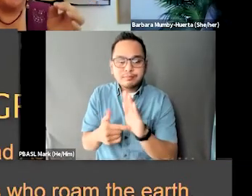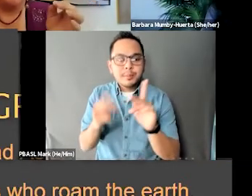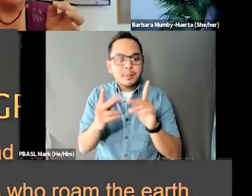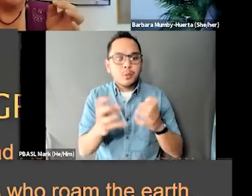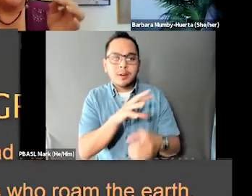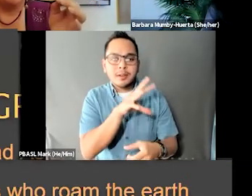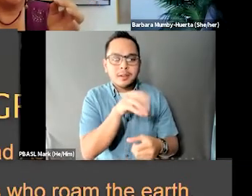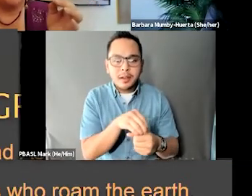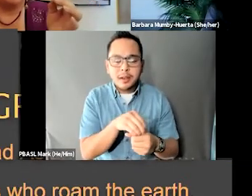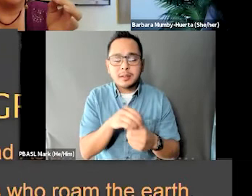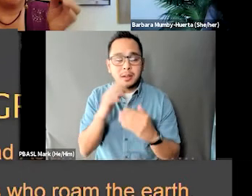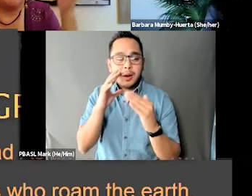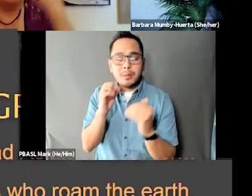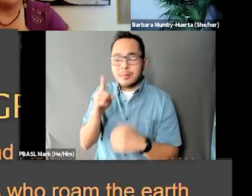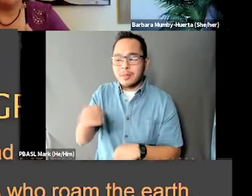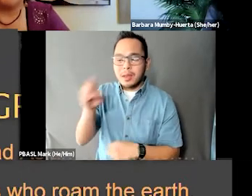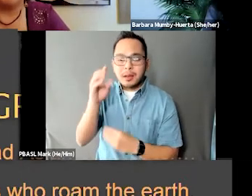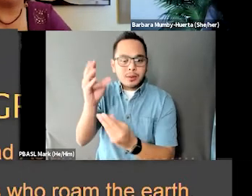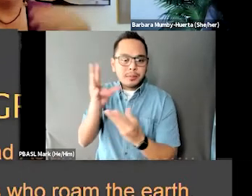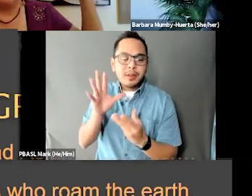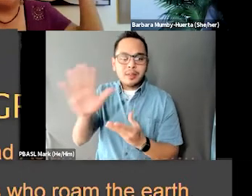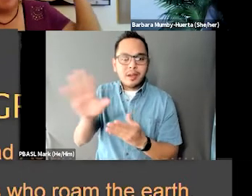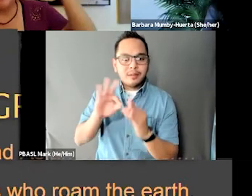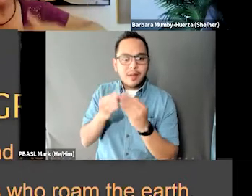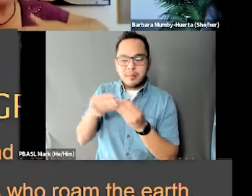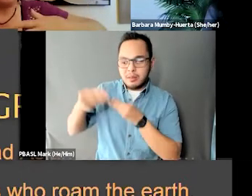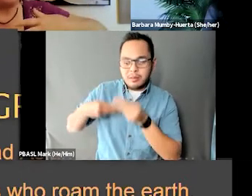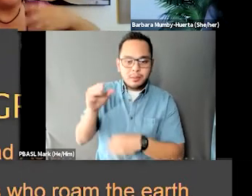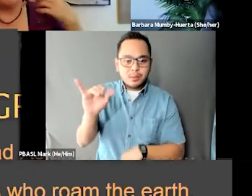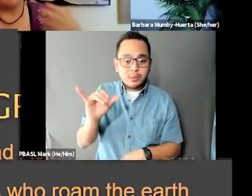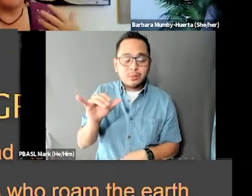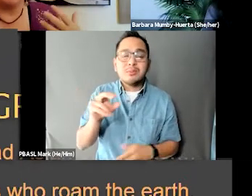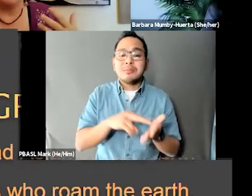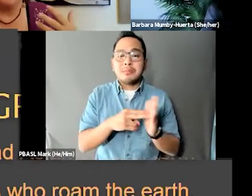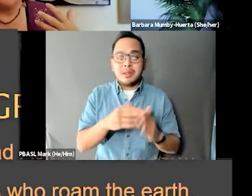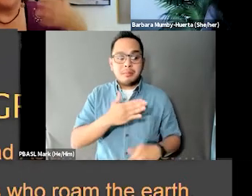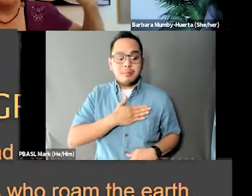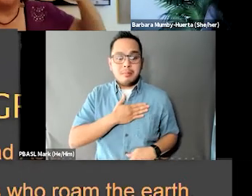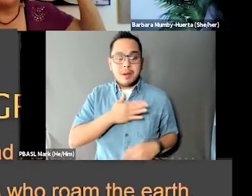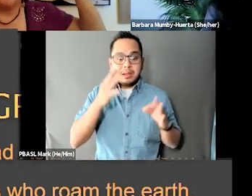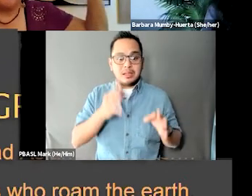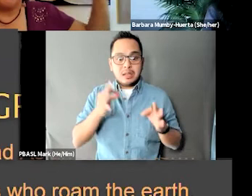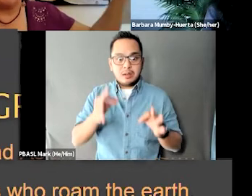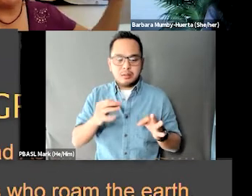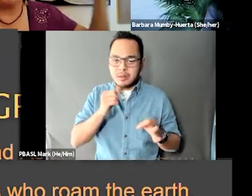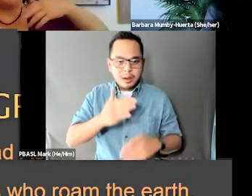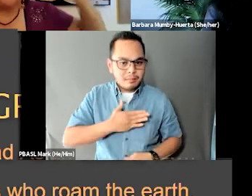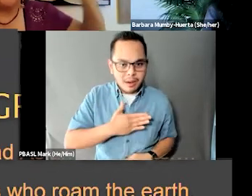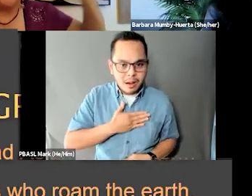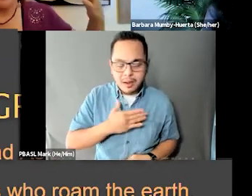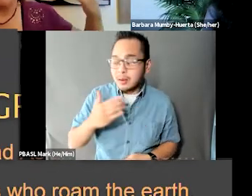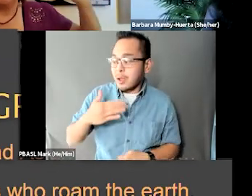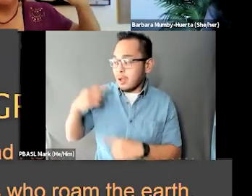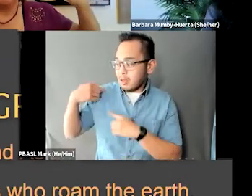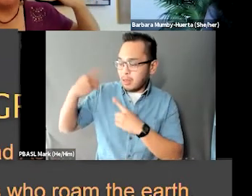helped me begin to realize that my self-doubt and my bad choices weren't mine. I learned from all these people. The fear